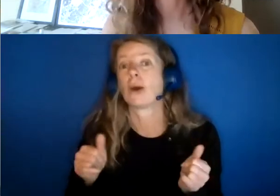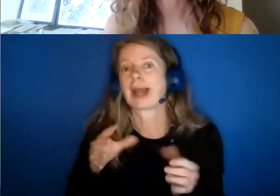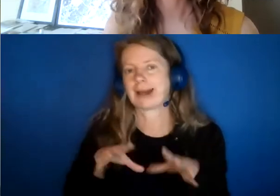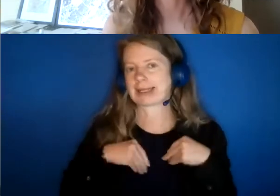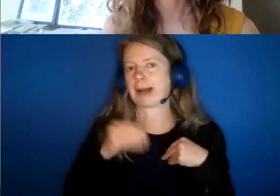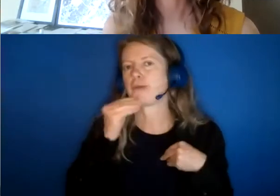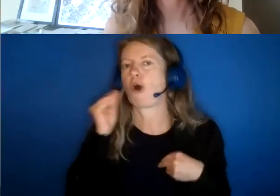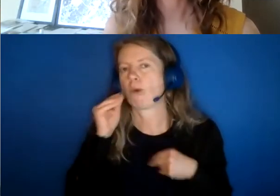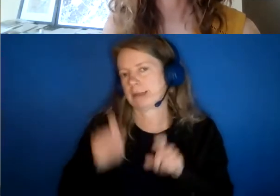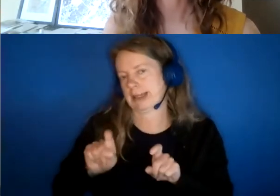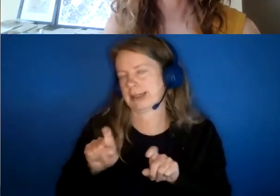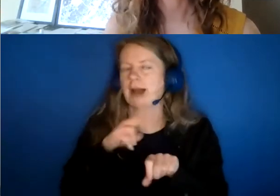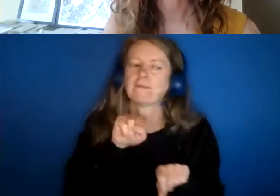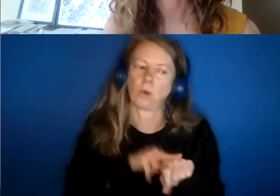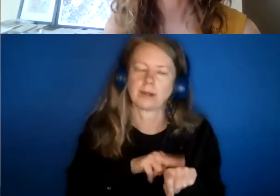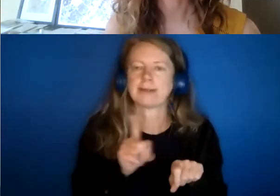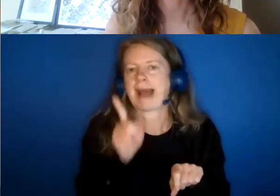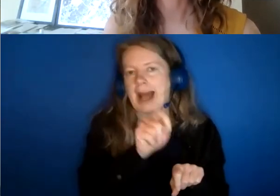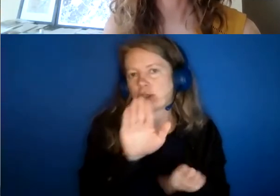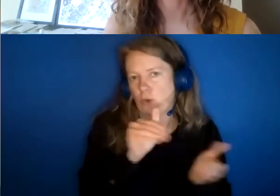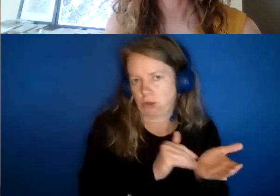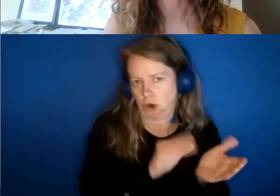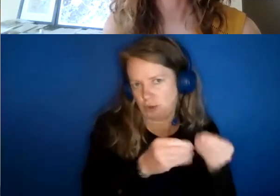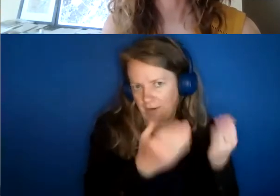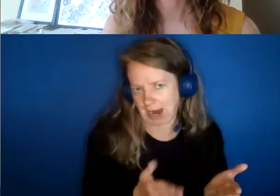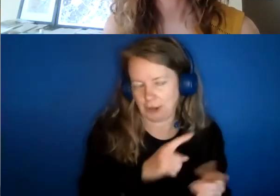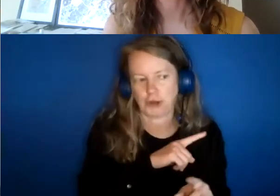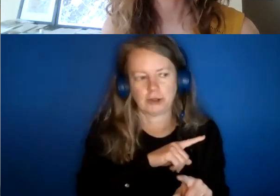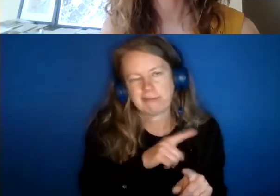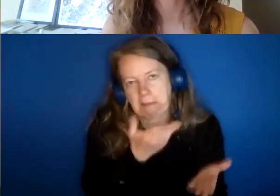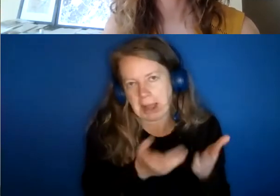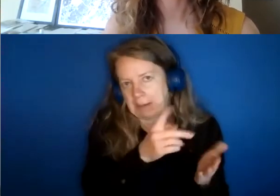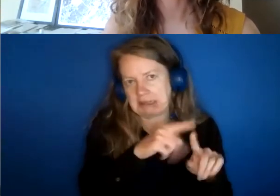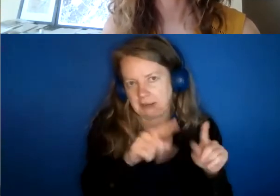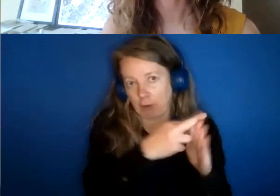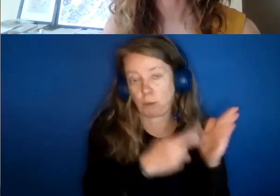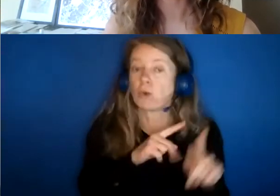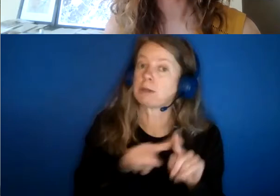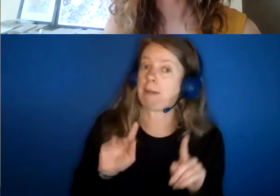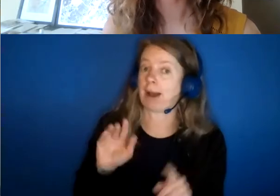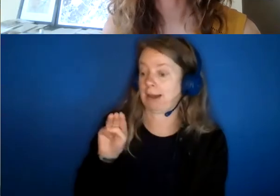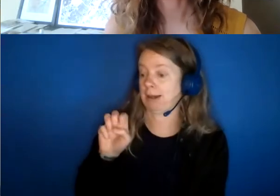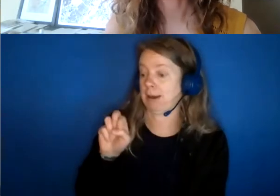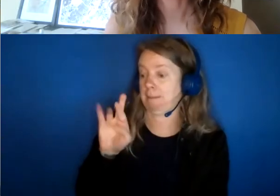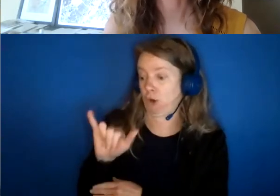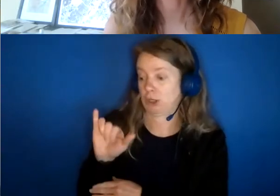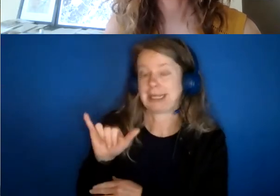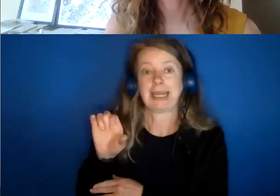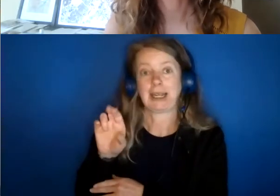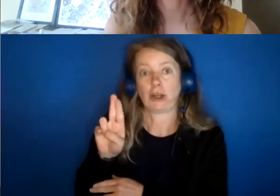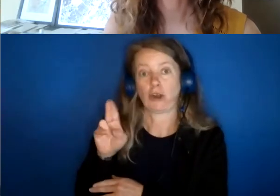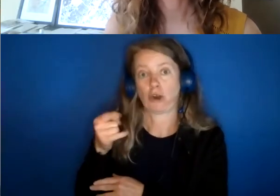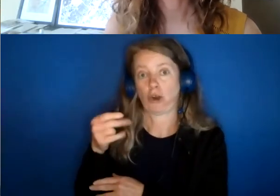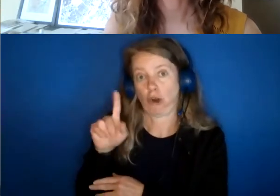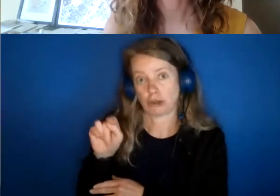your provider. They may still require that, but at Mercy Urgent Care, if you have a home test that's positive, we can take that result for you